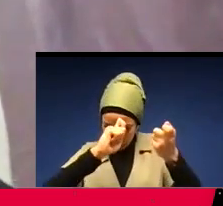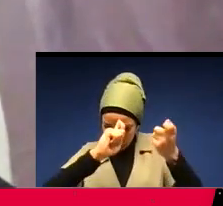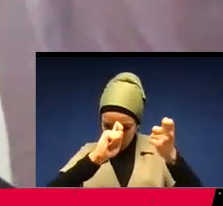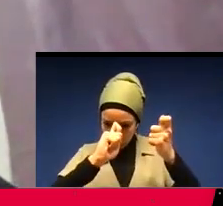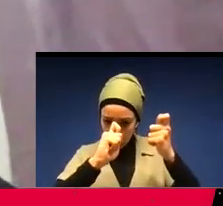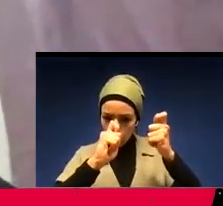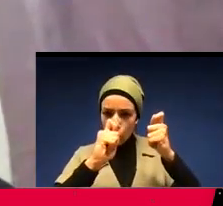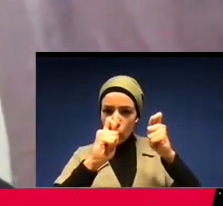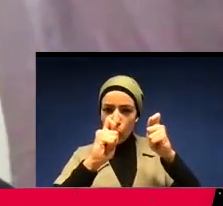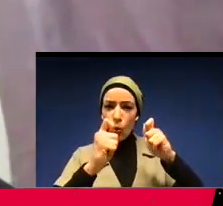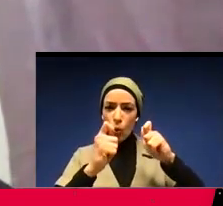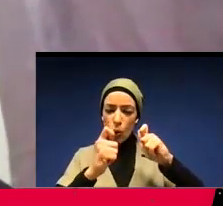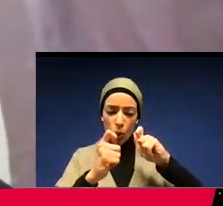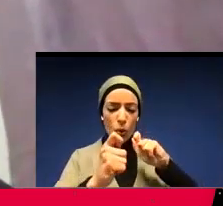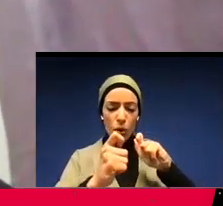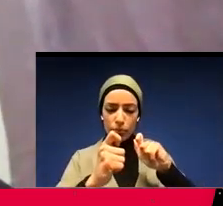be used to transform